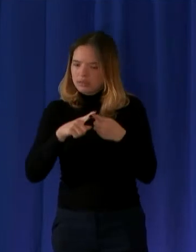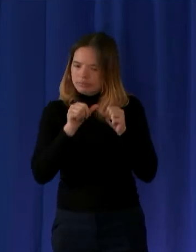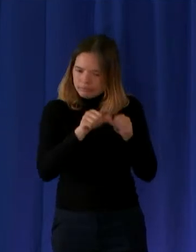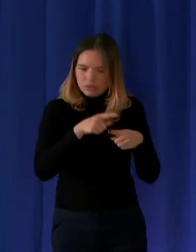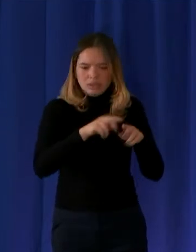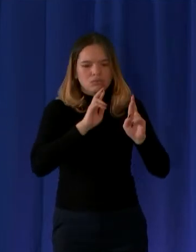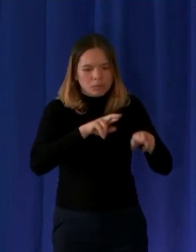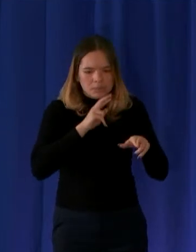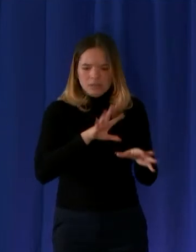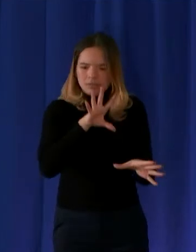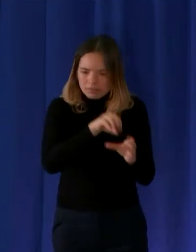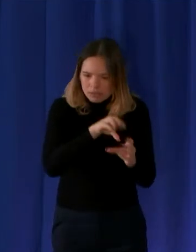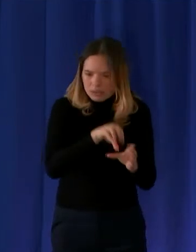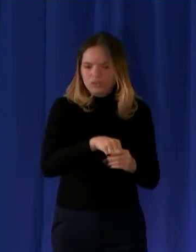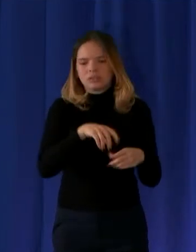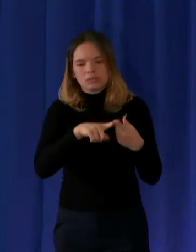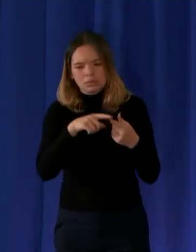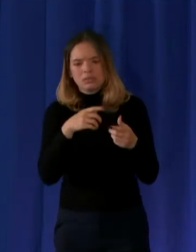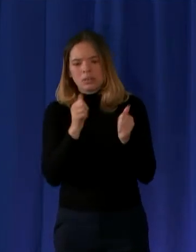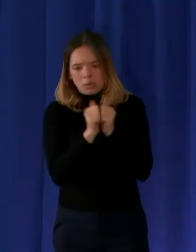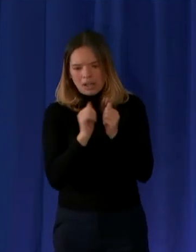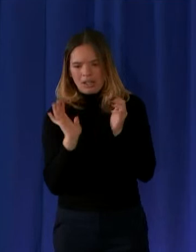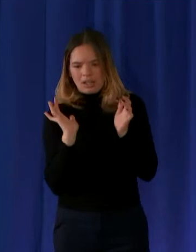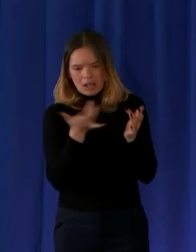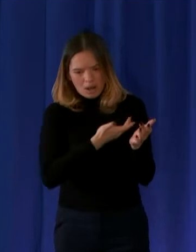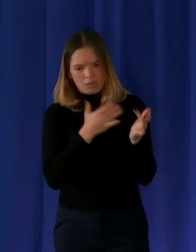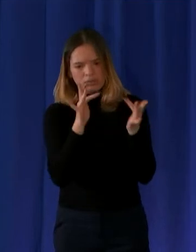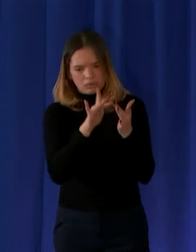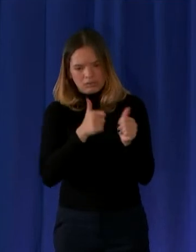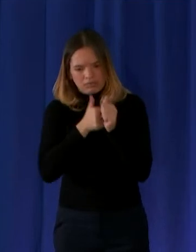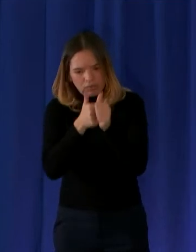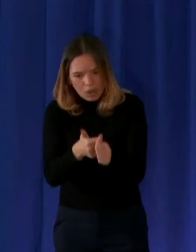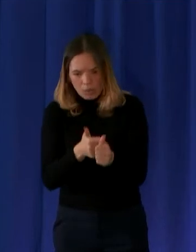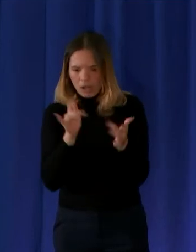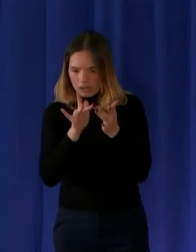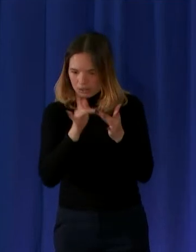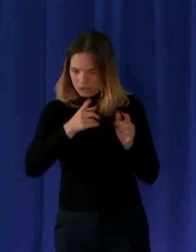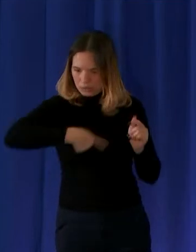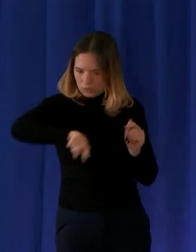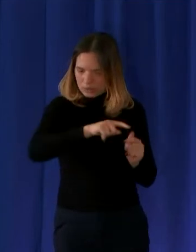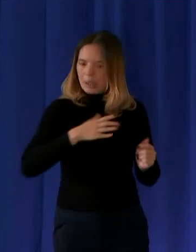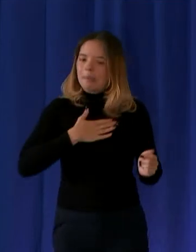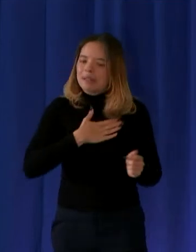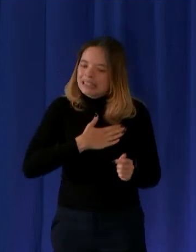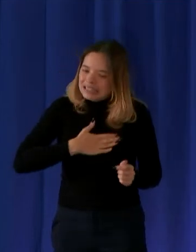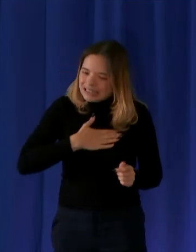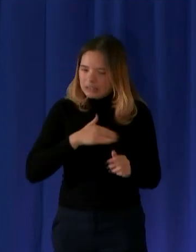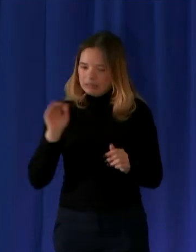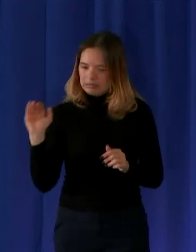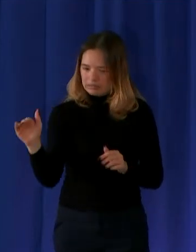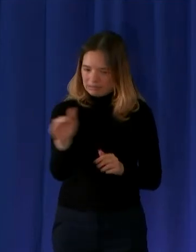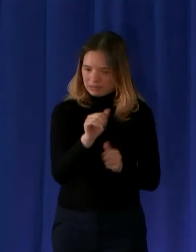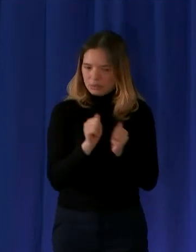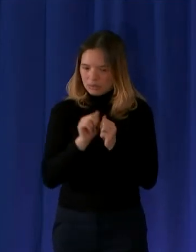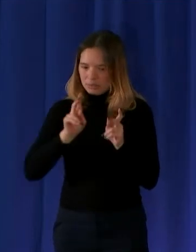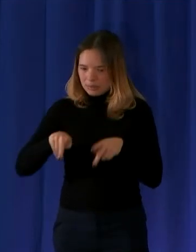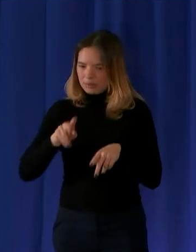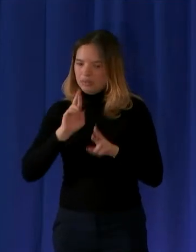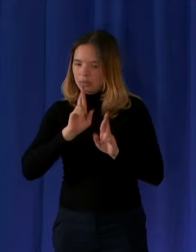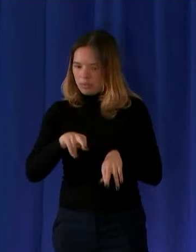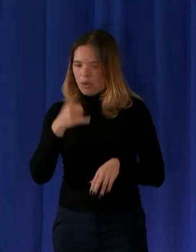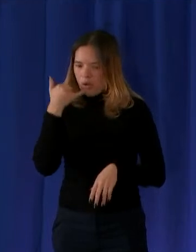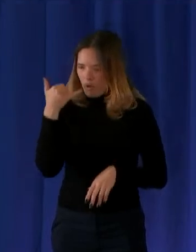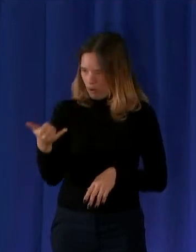to participate in contact tracing when we reach out to them. So just a reminder again, folks, to answer the